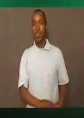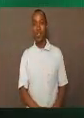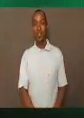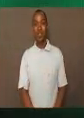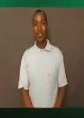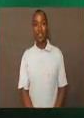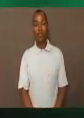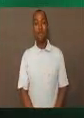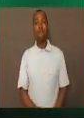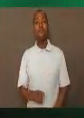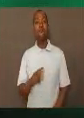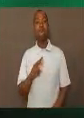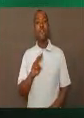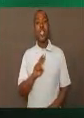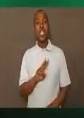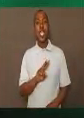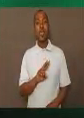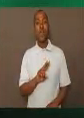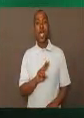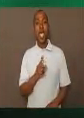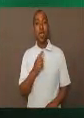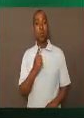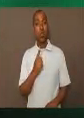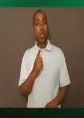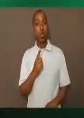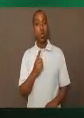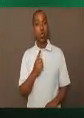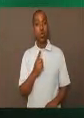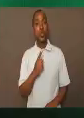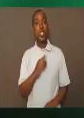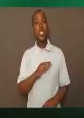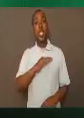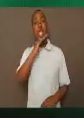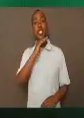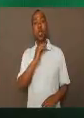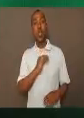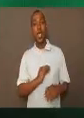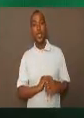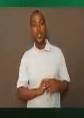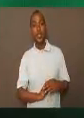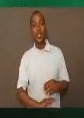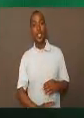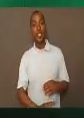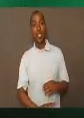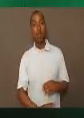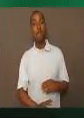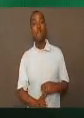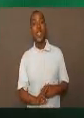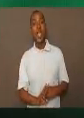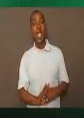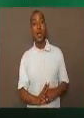The venae cavae include the superior and inferior vena